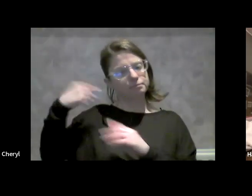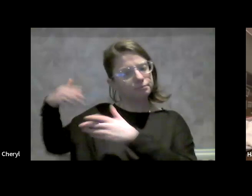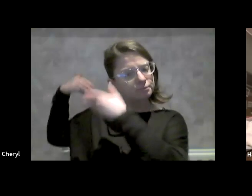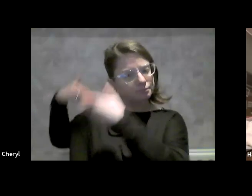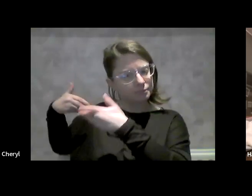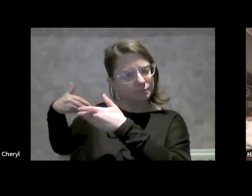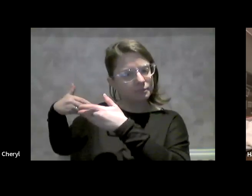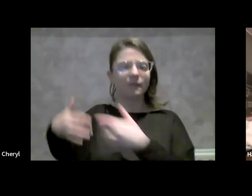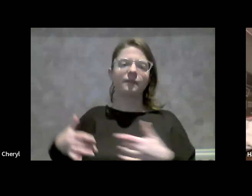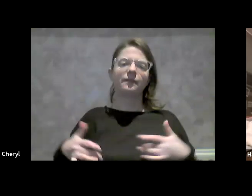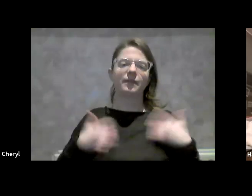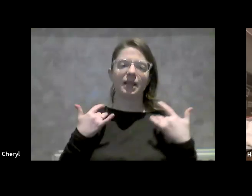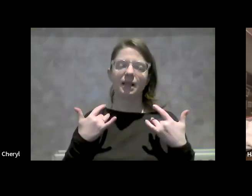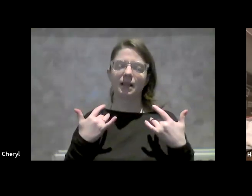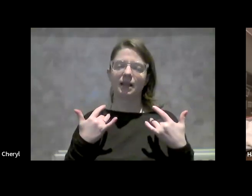feeling really